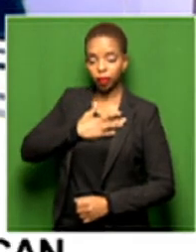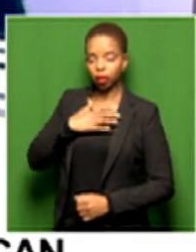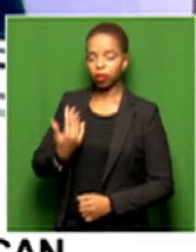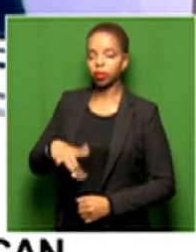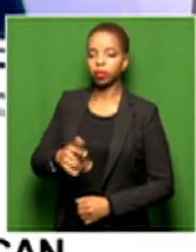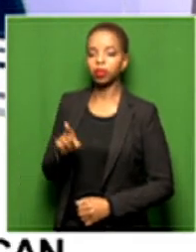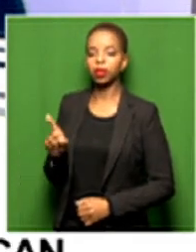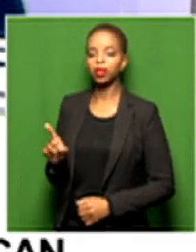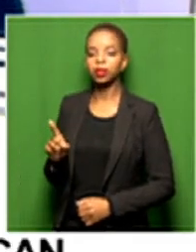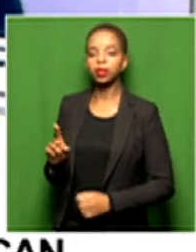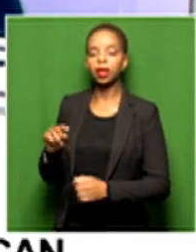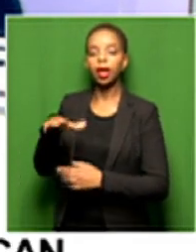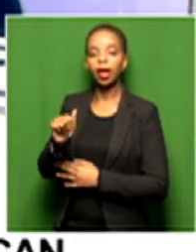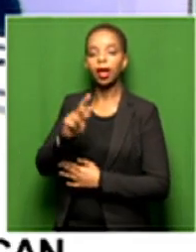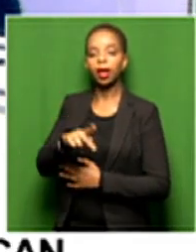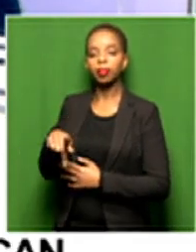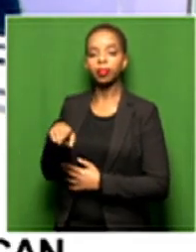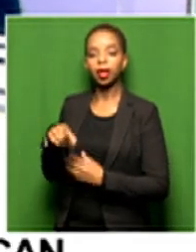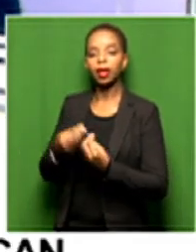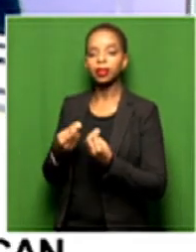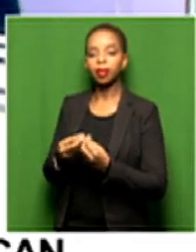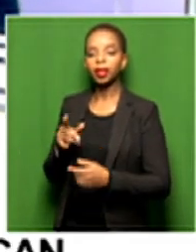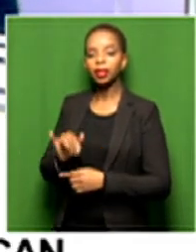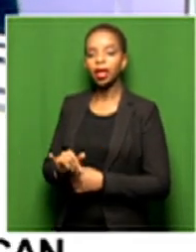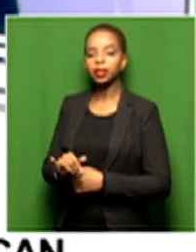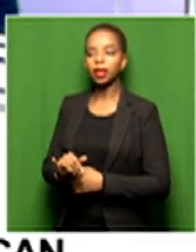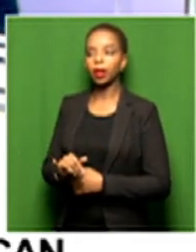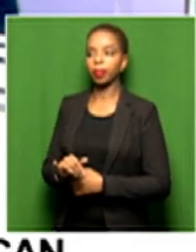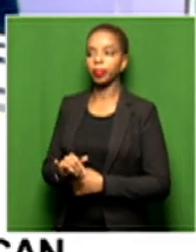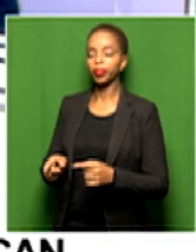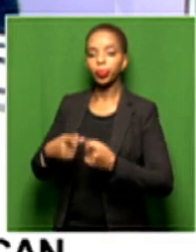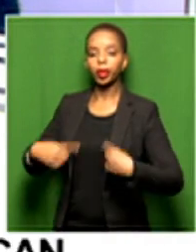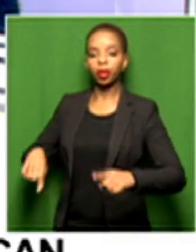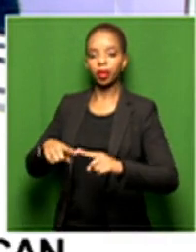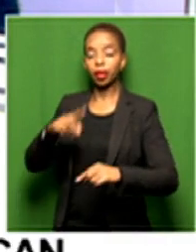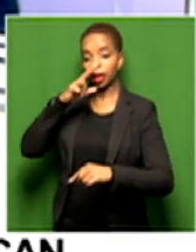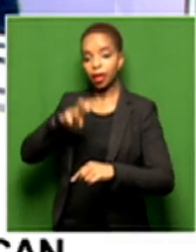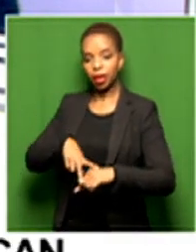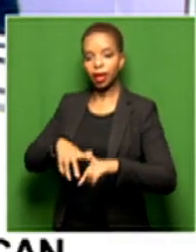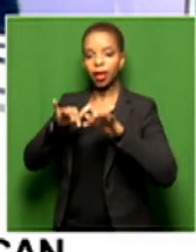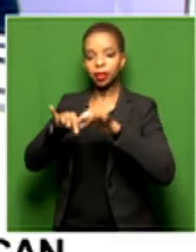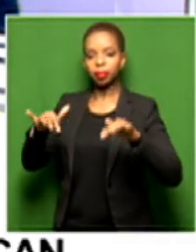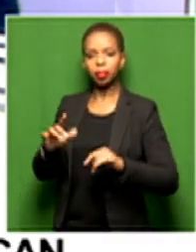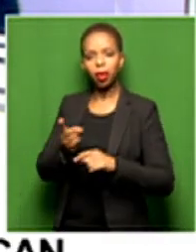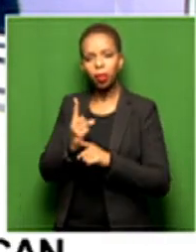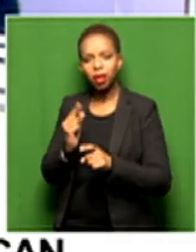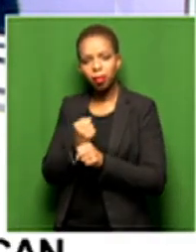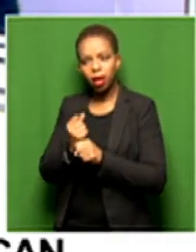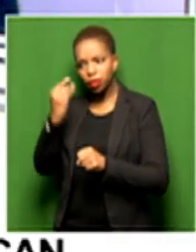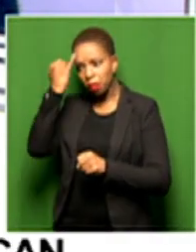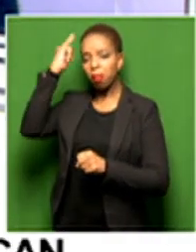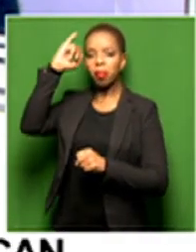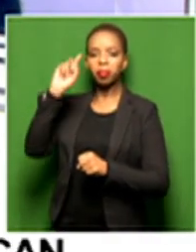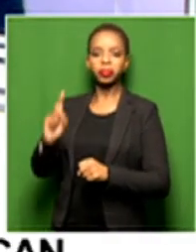It's something that is long overdue, and it's something that we need as a society. What really inspired this idea?